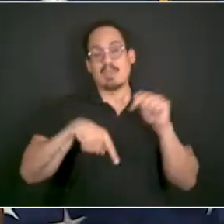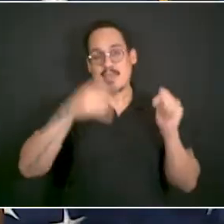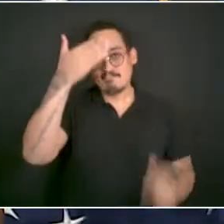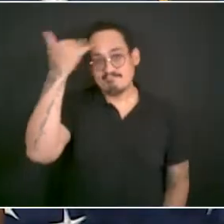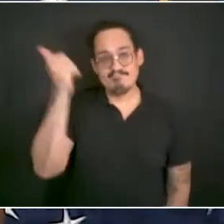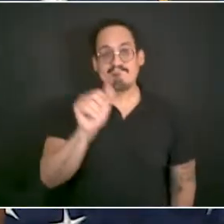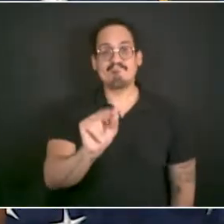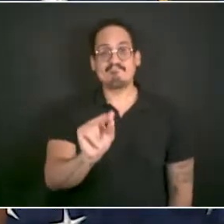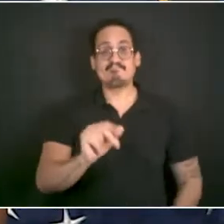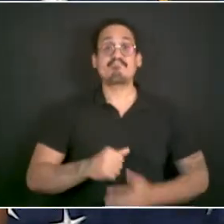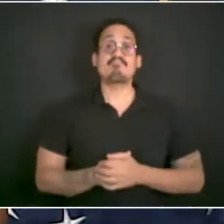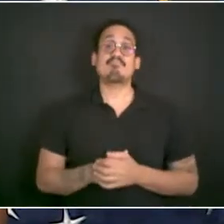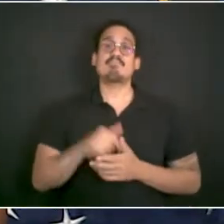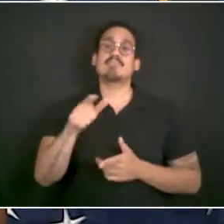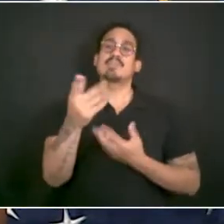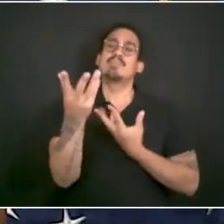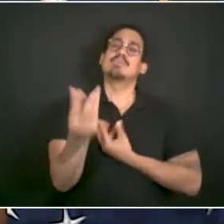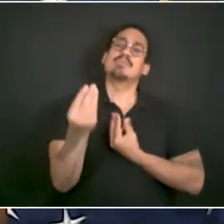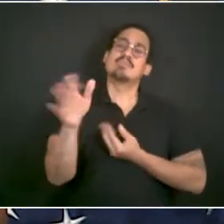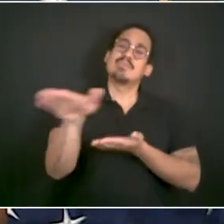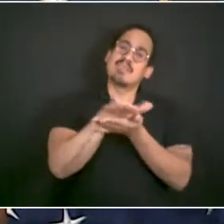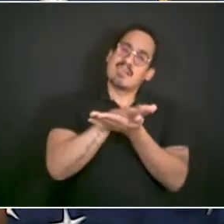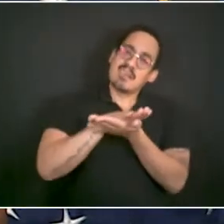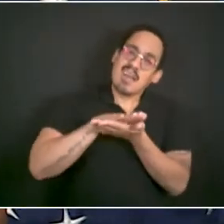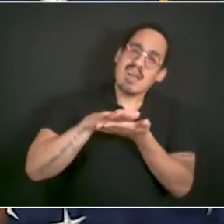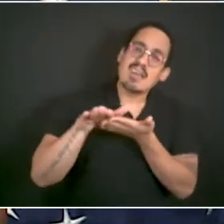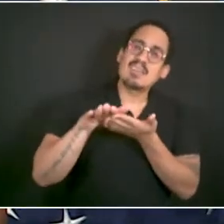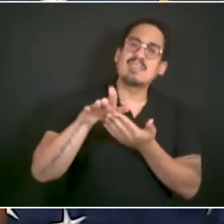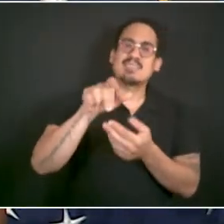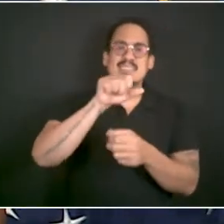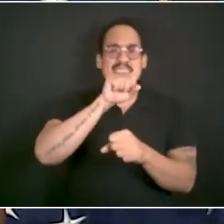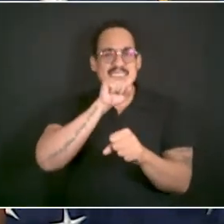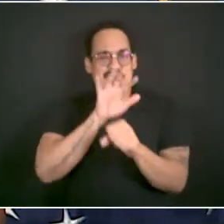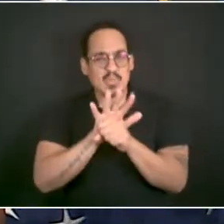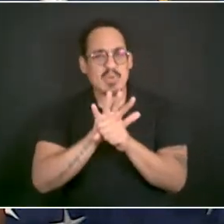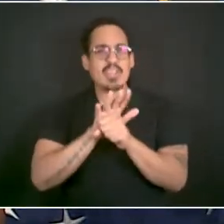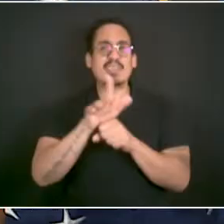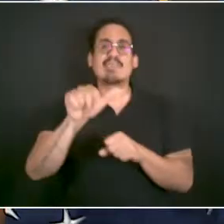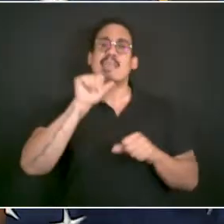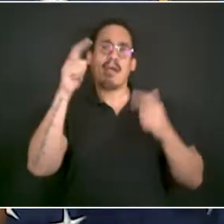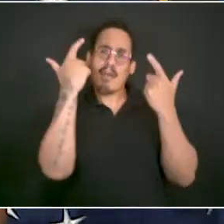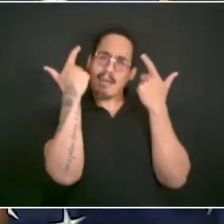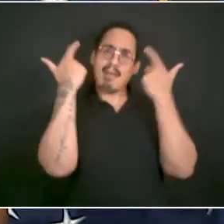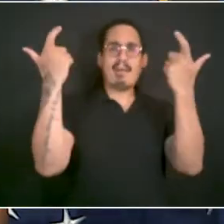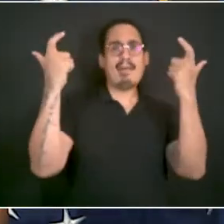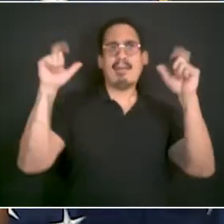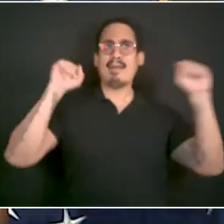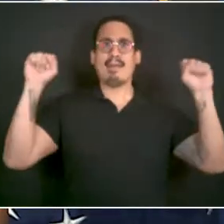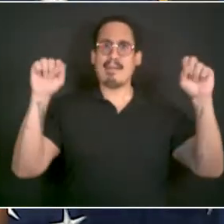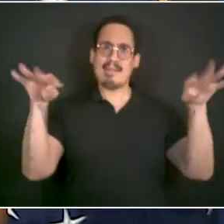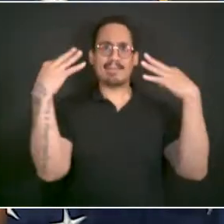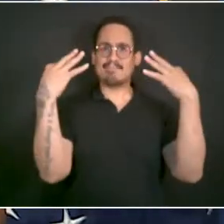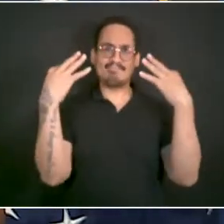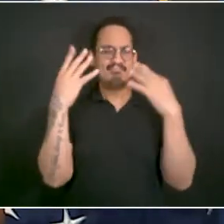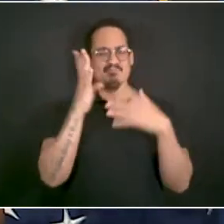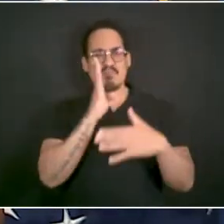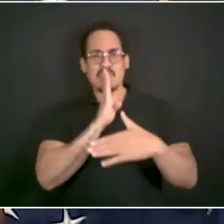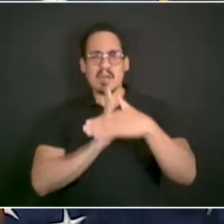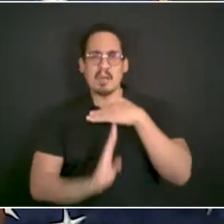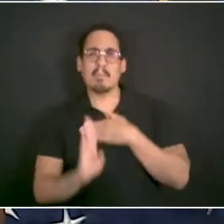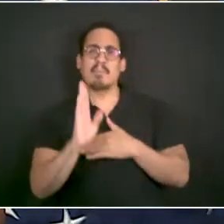kindness, his relentless dedication, and the quiet strength with which he helped others reclaim their